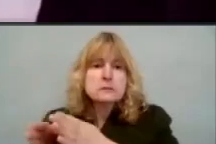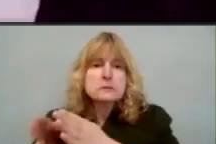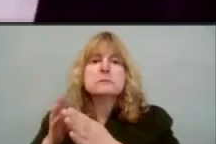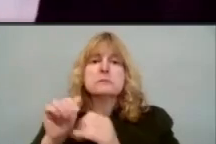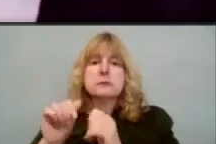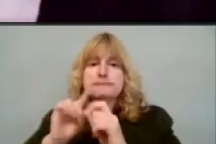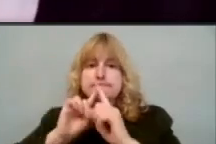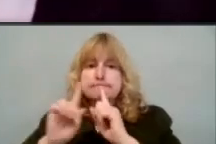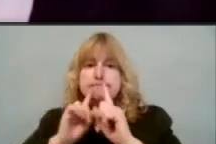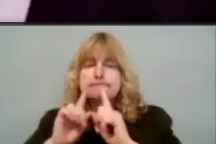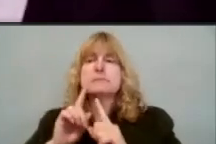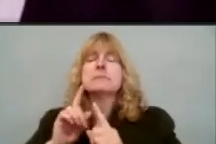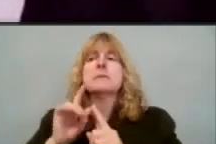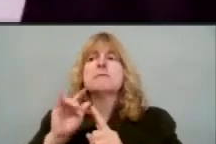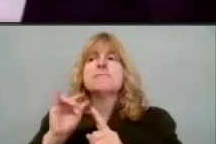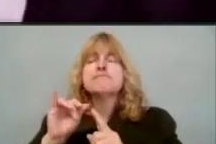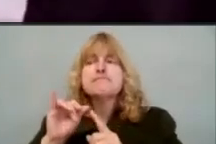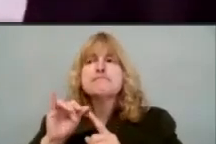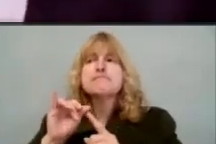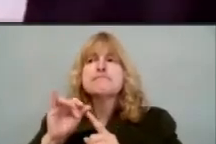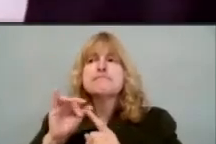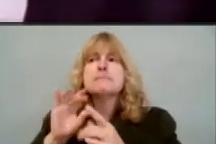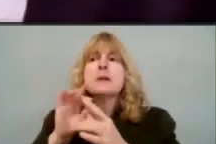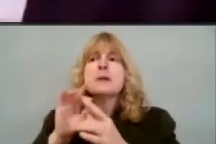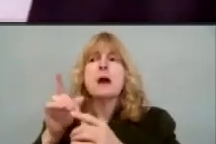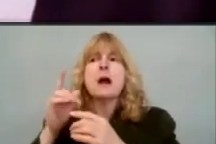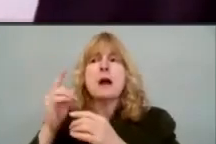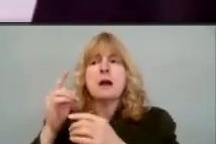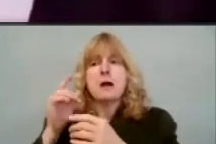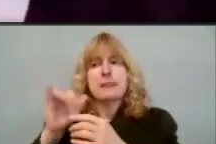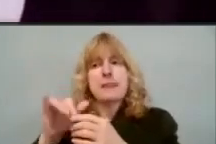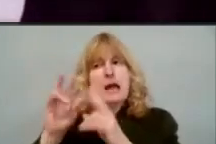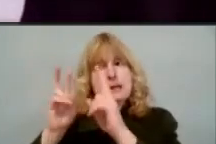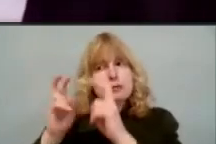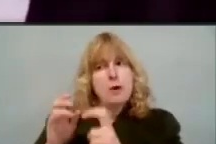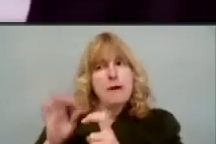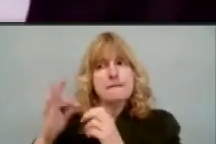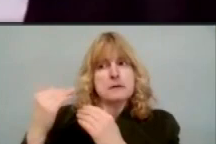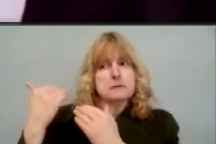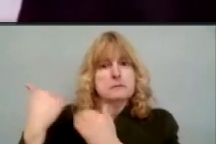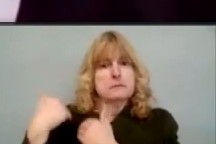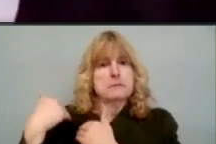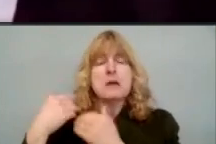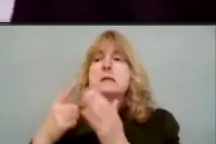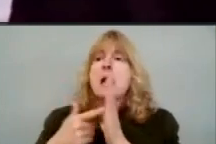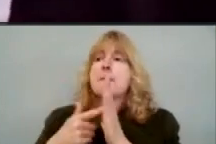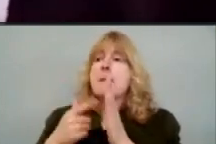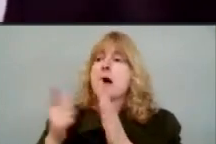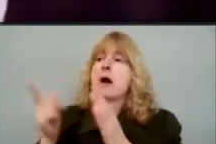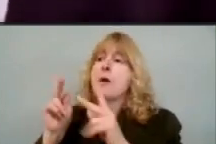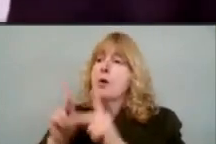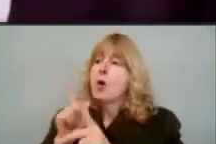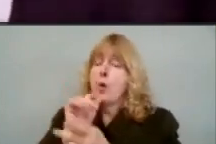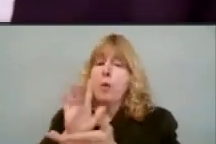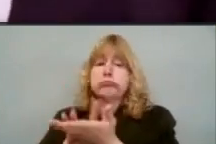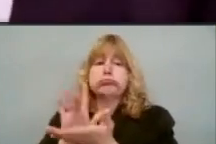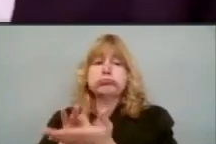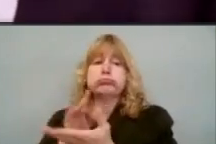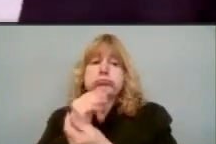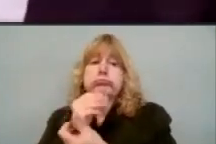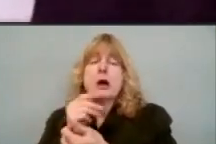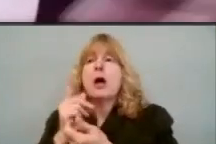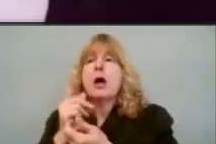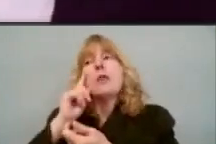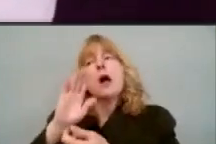of accountability. Because a lot of times abusers tend to think that it's never their fault. Mm-hmm. And they tend to